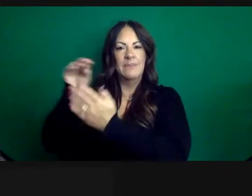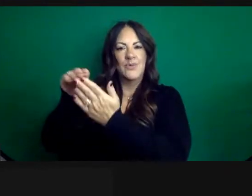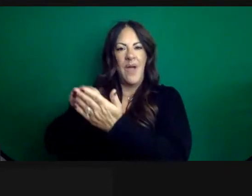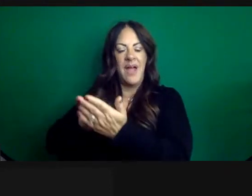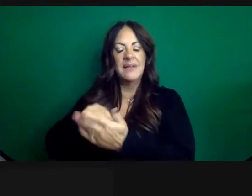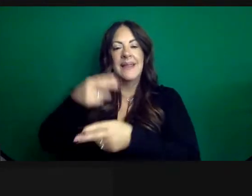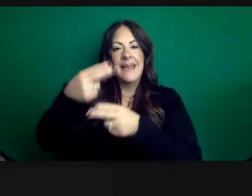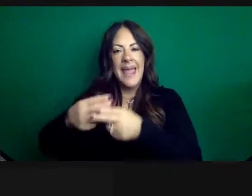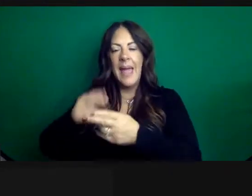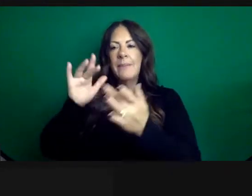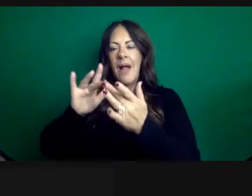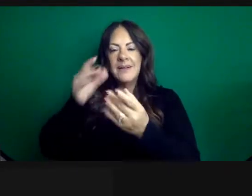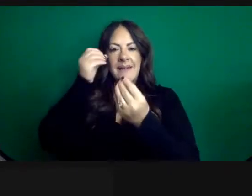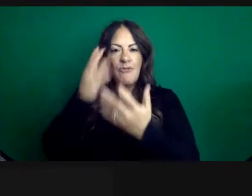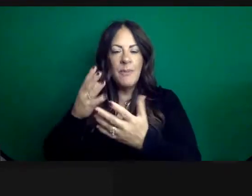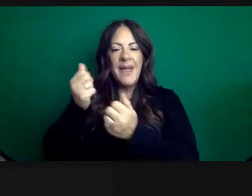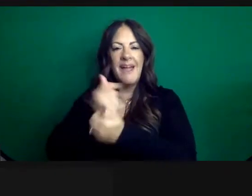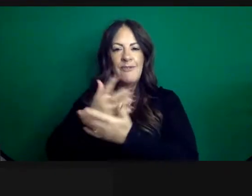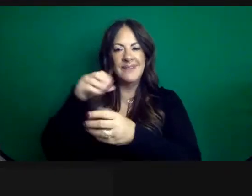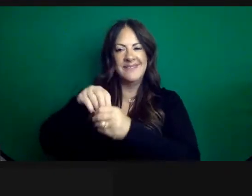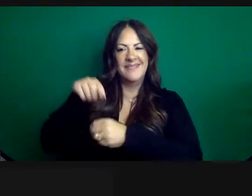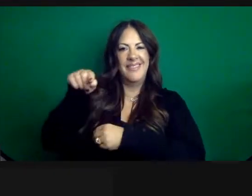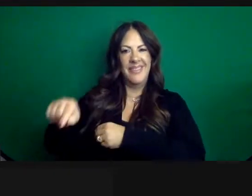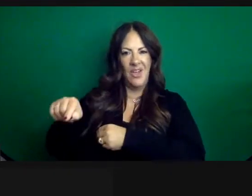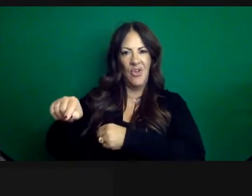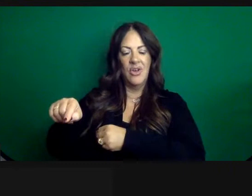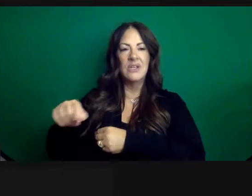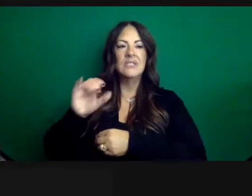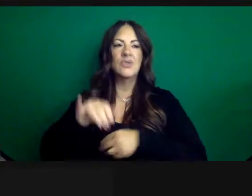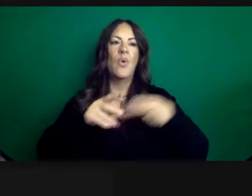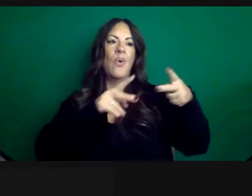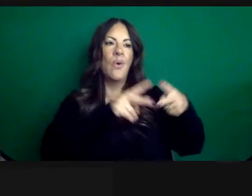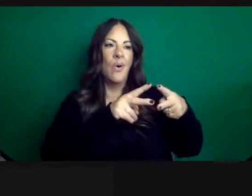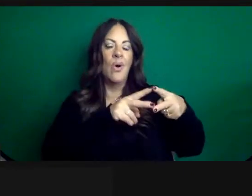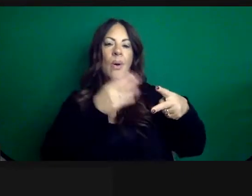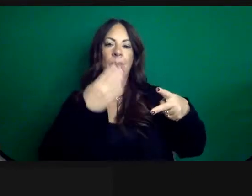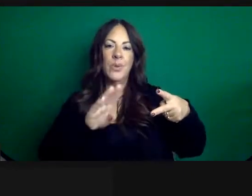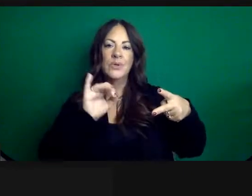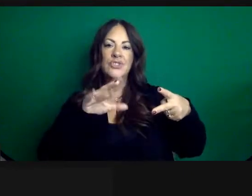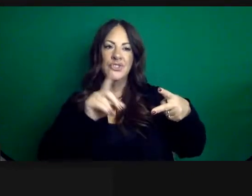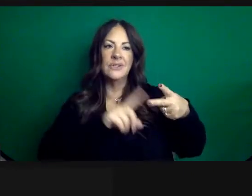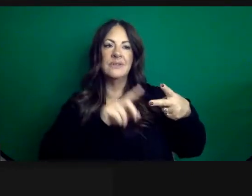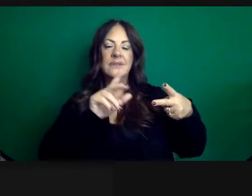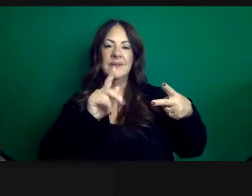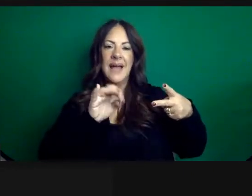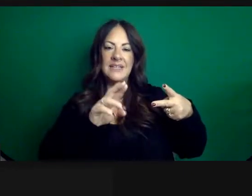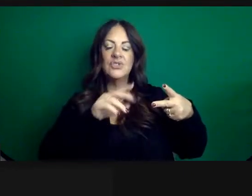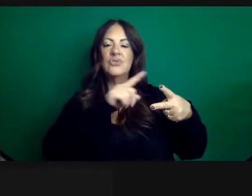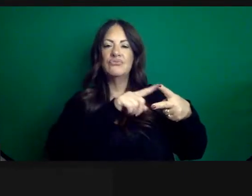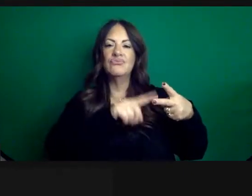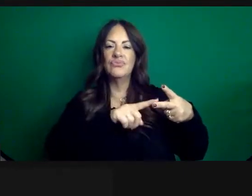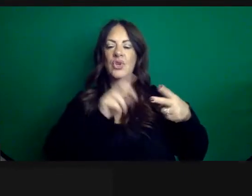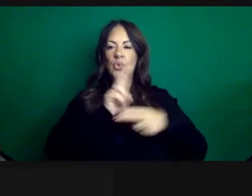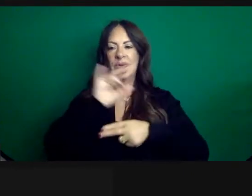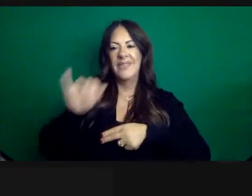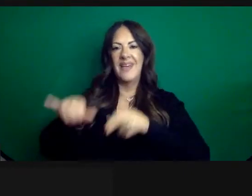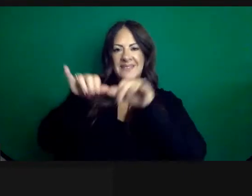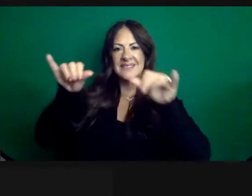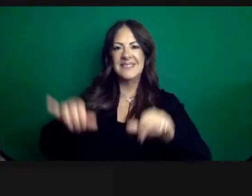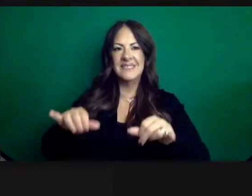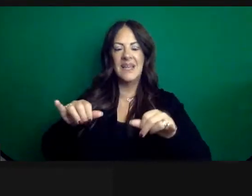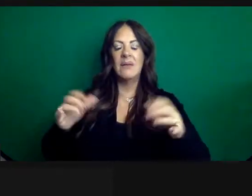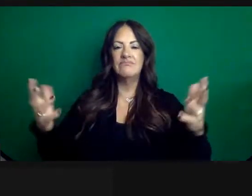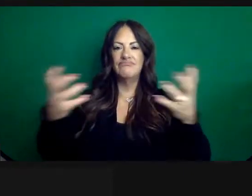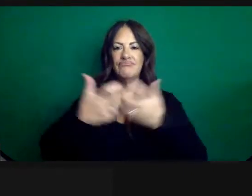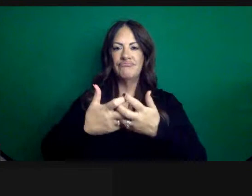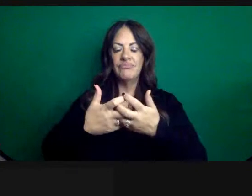be important to Shield and Kaiser and others to make sure that it's something that's adequate and it works well with our system.